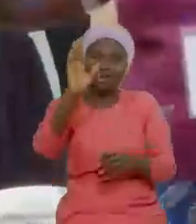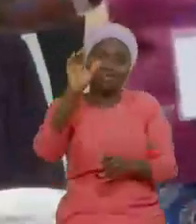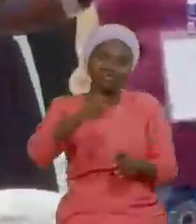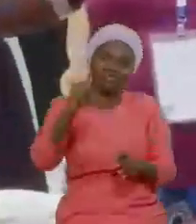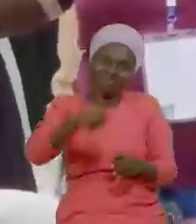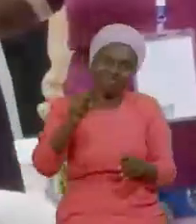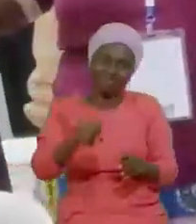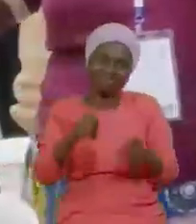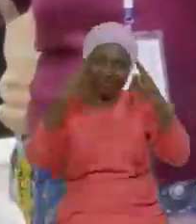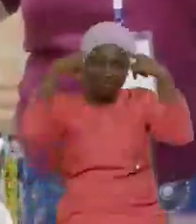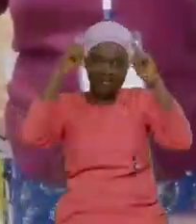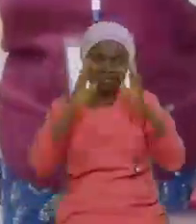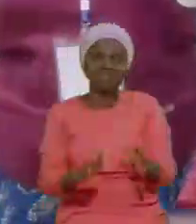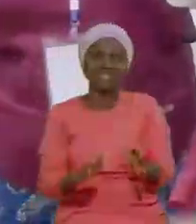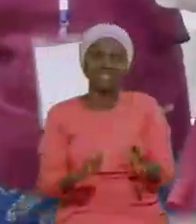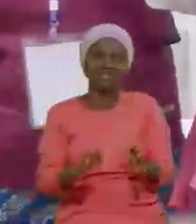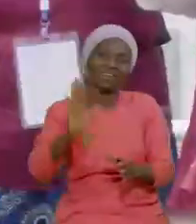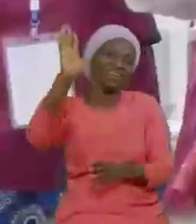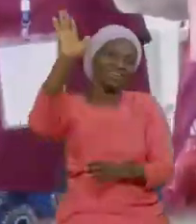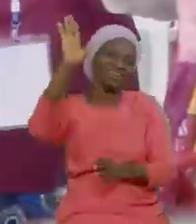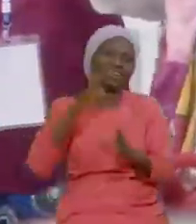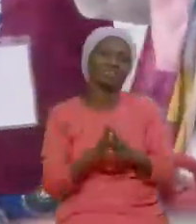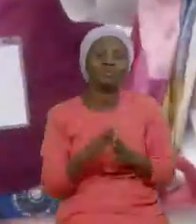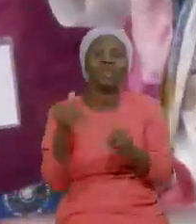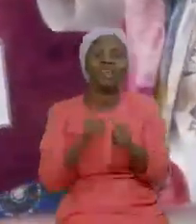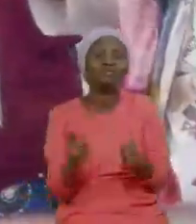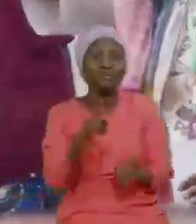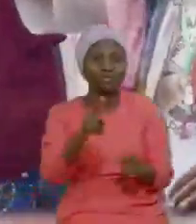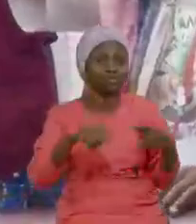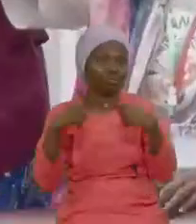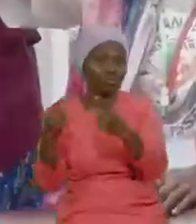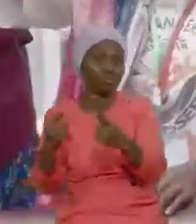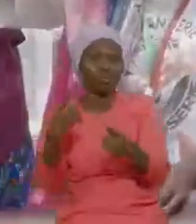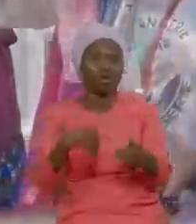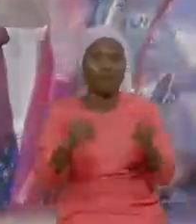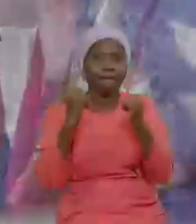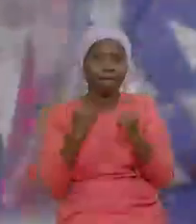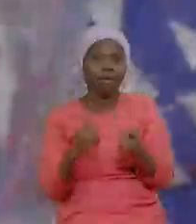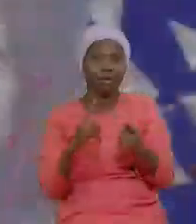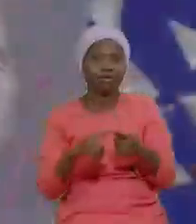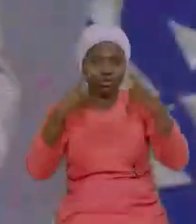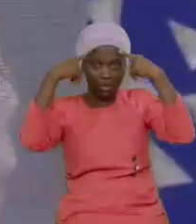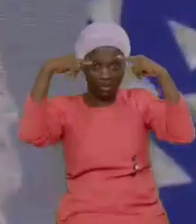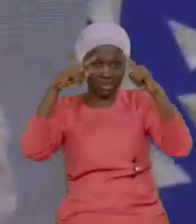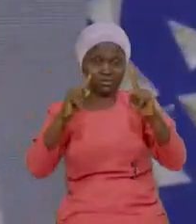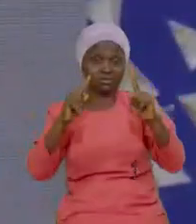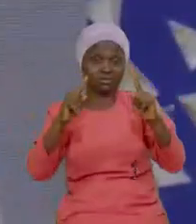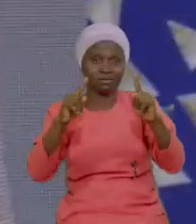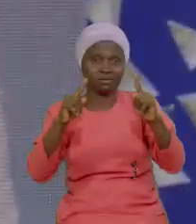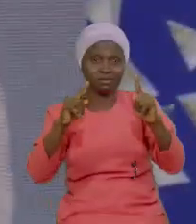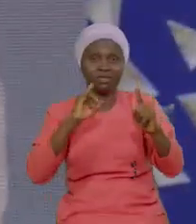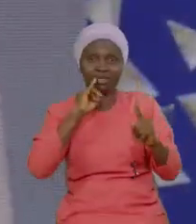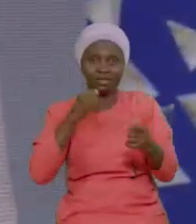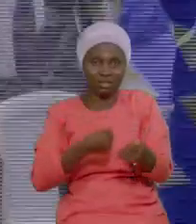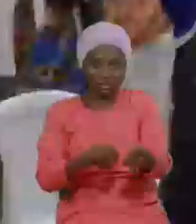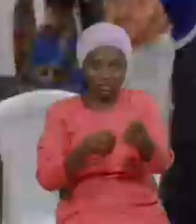Achievers. Everywhere you go, the power to achieve is following